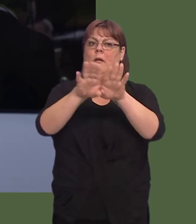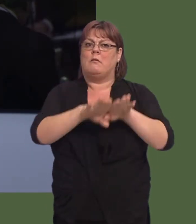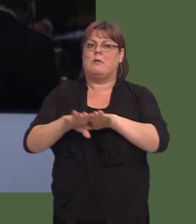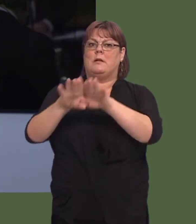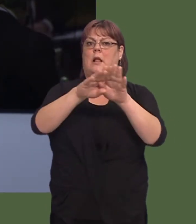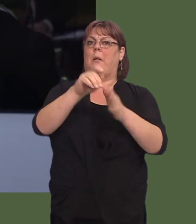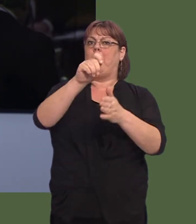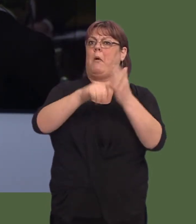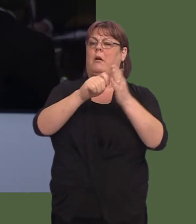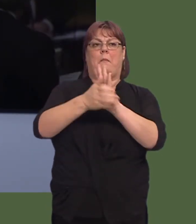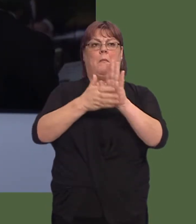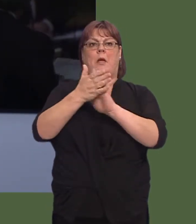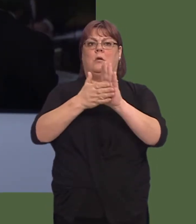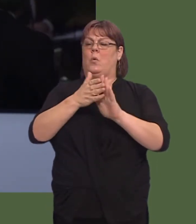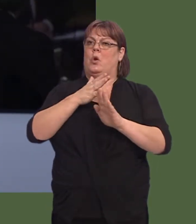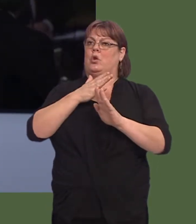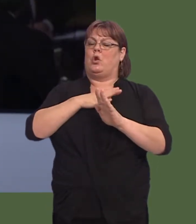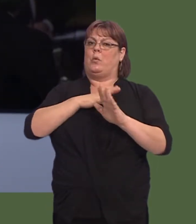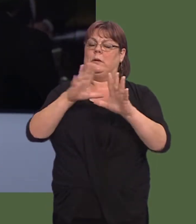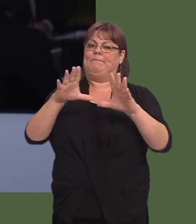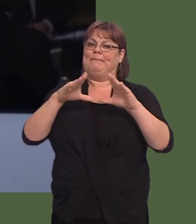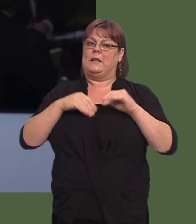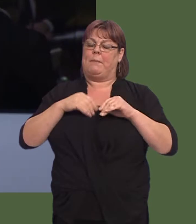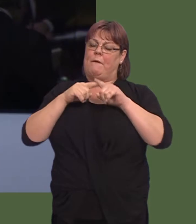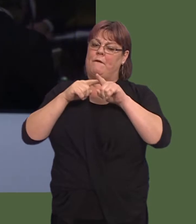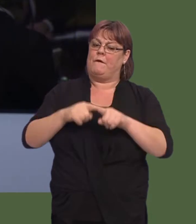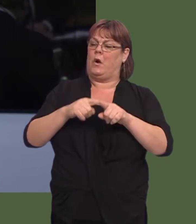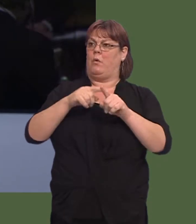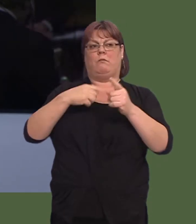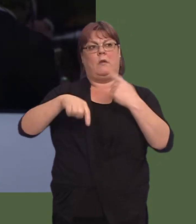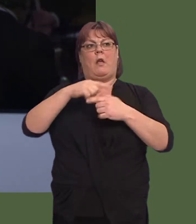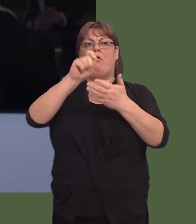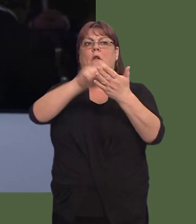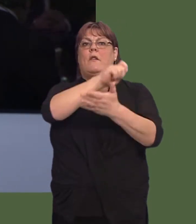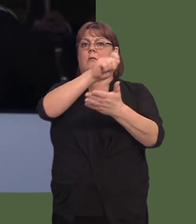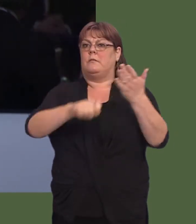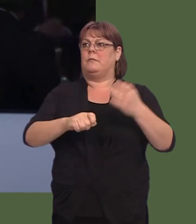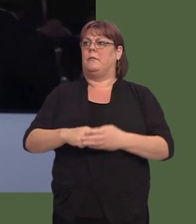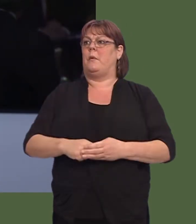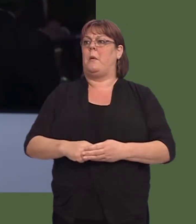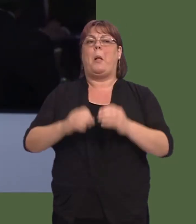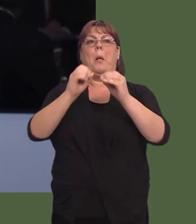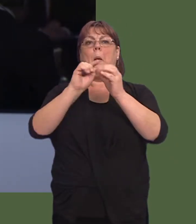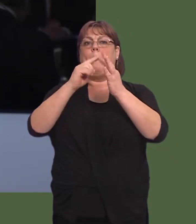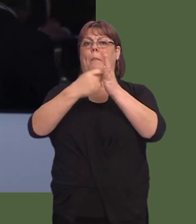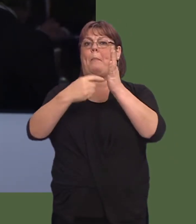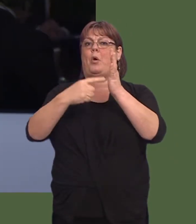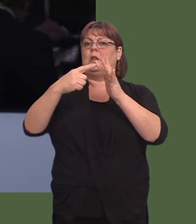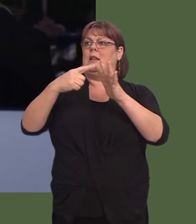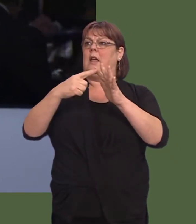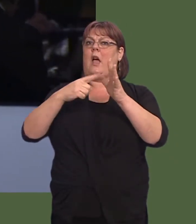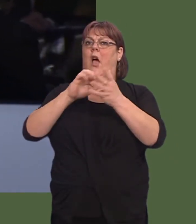be interpreted as not respecting the referendum. Noting, therefore, that last week Bertie Ahern, the former